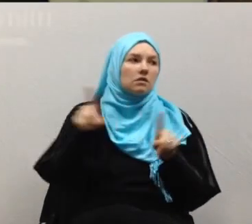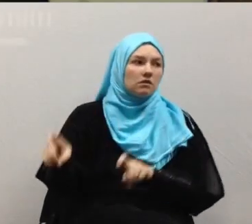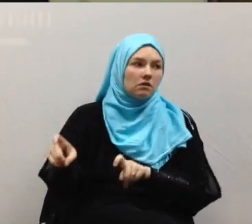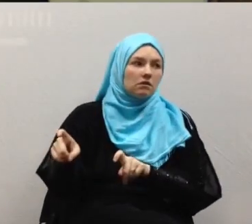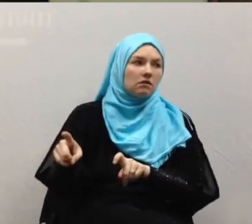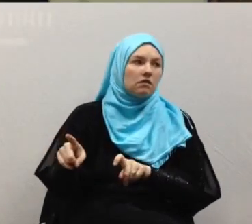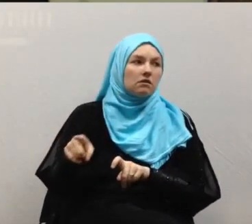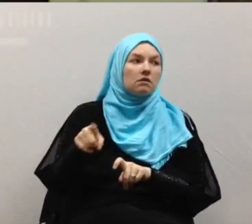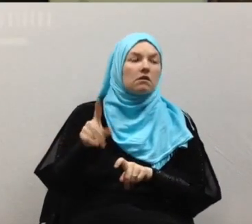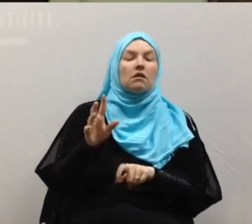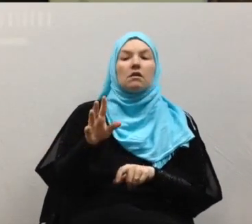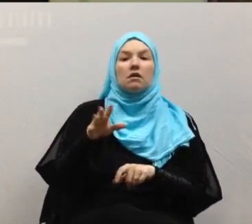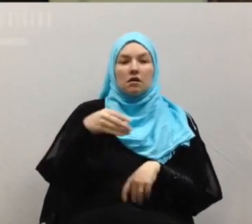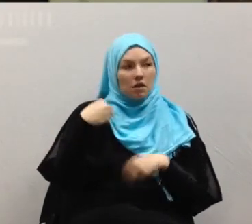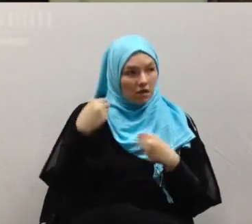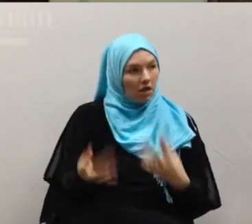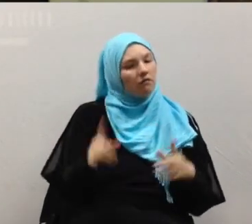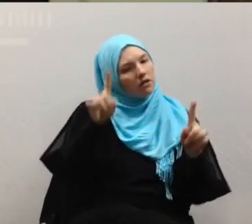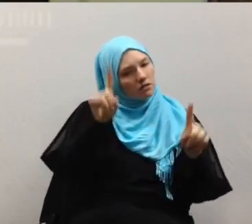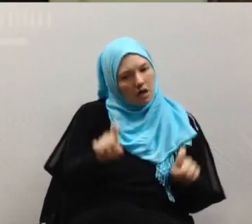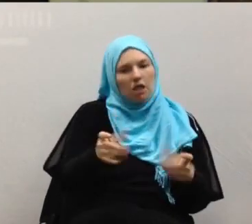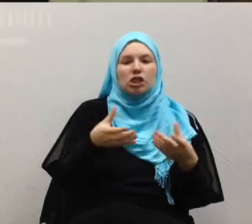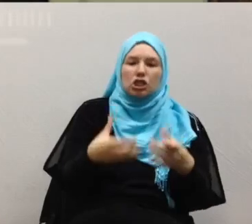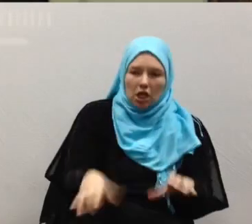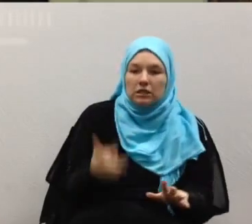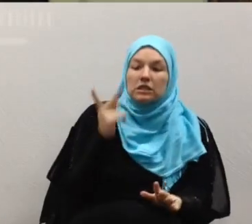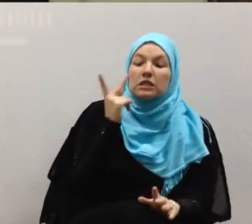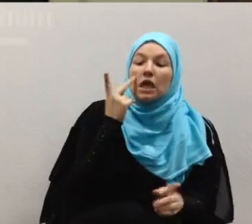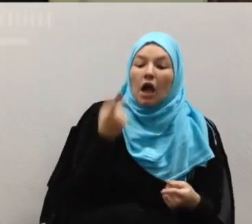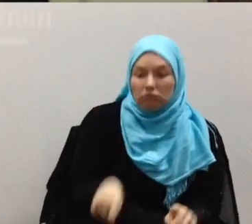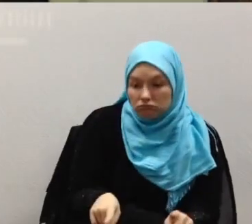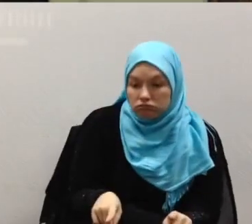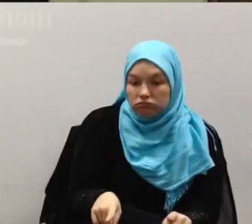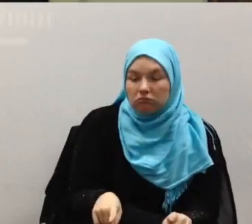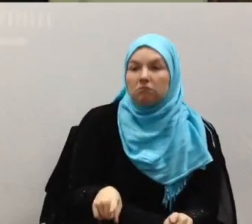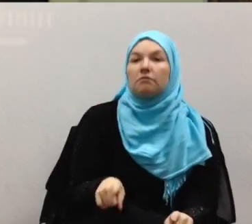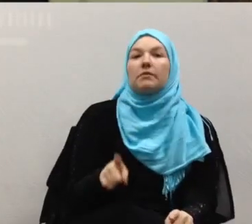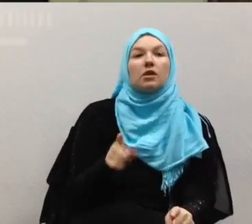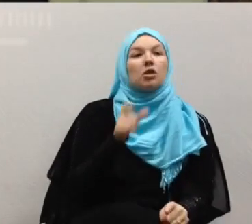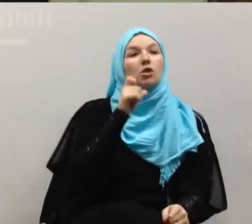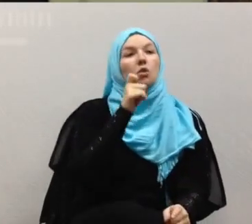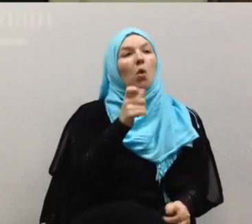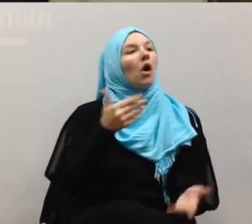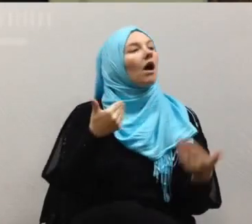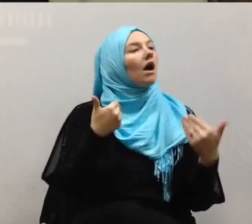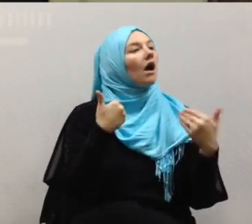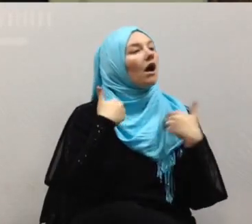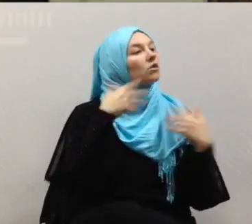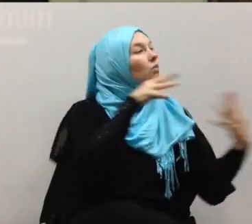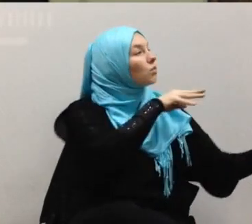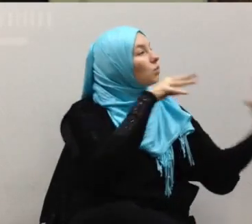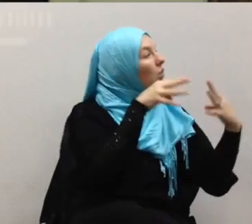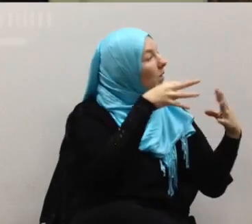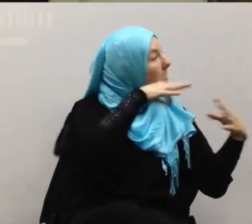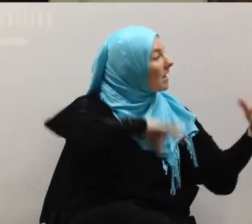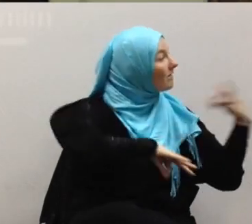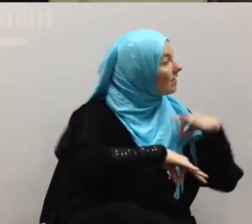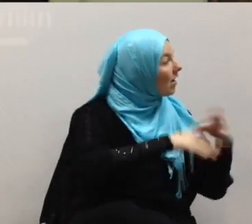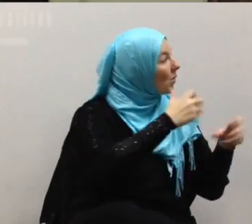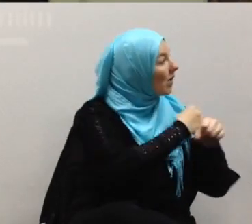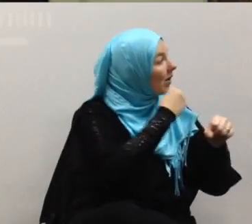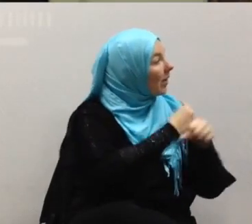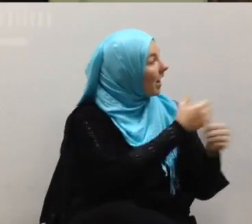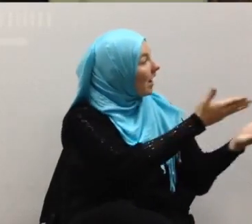another chance. But don't ask for the booties in a war you didn't fight. It's not fair. But